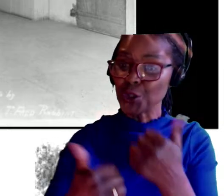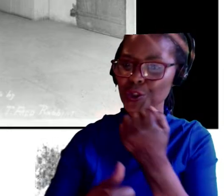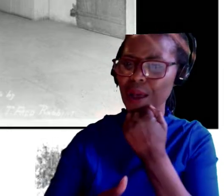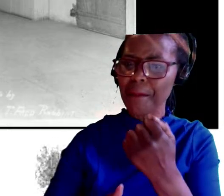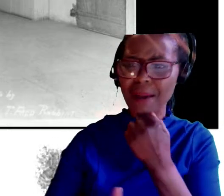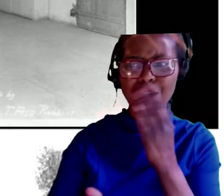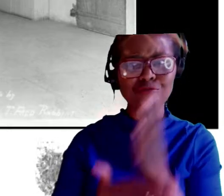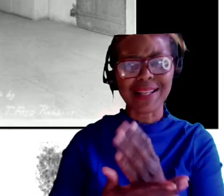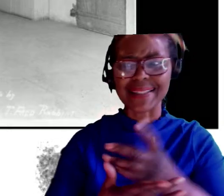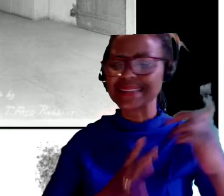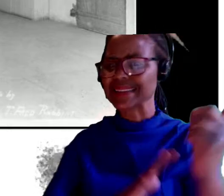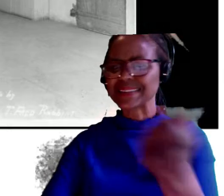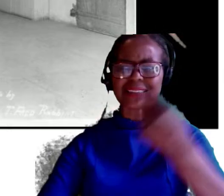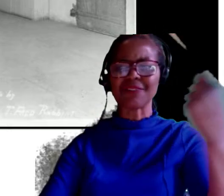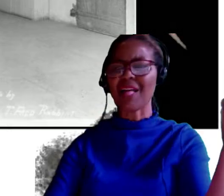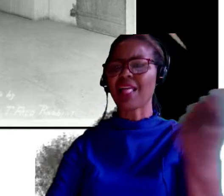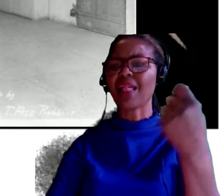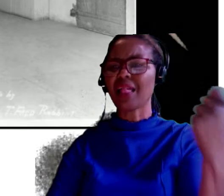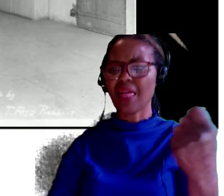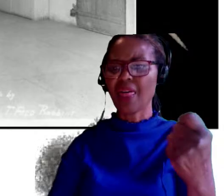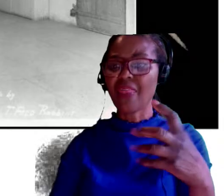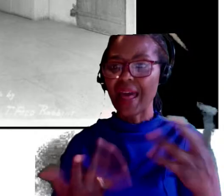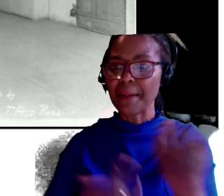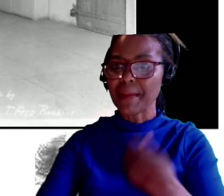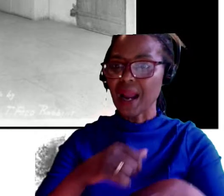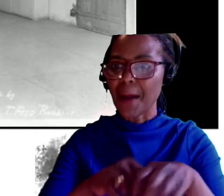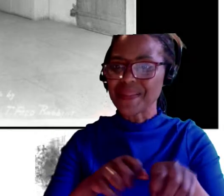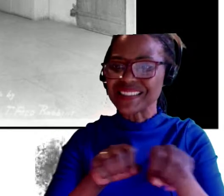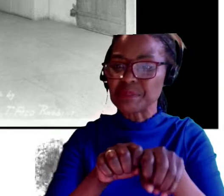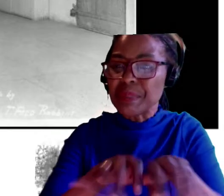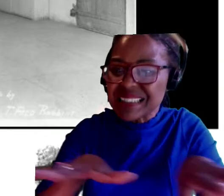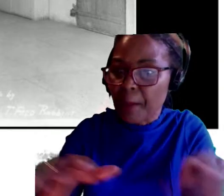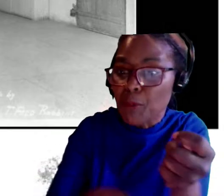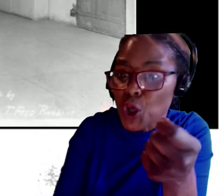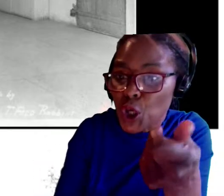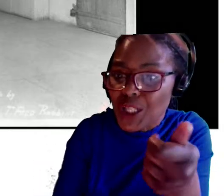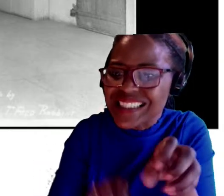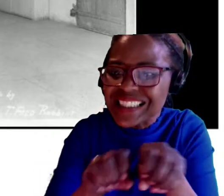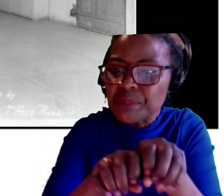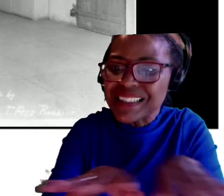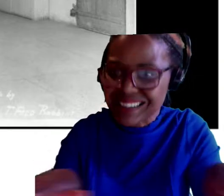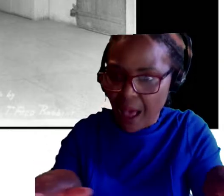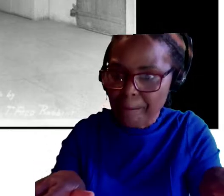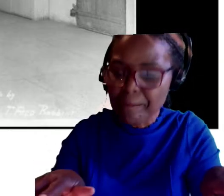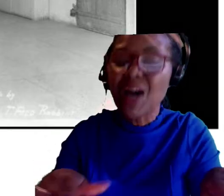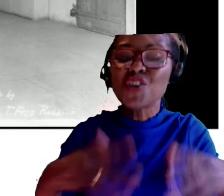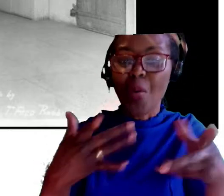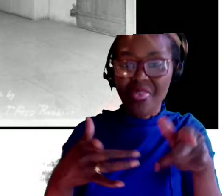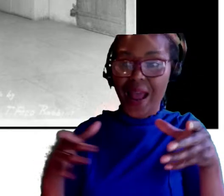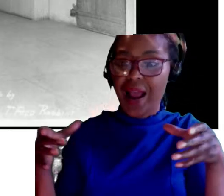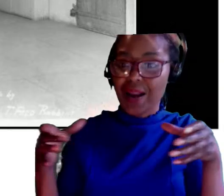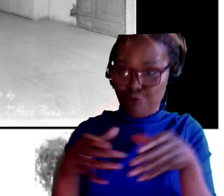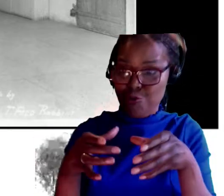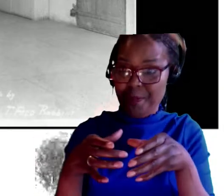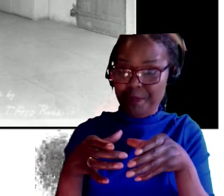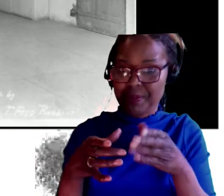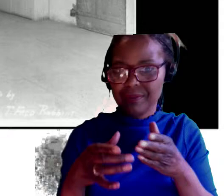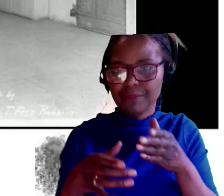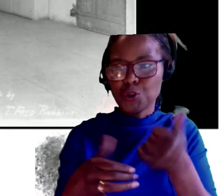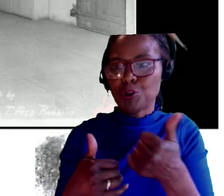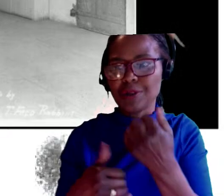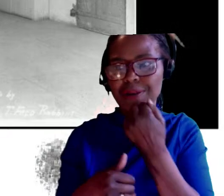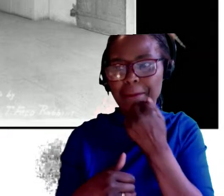up. So, attempting to revisit the source of their inspiration, they travel to that same execution chamber to make their next